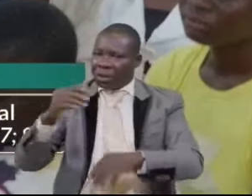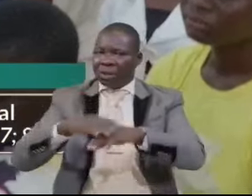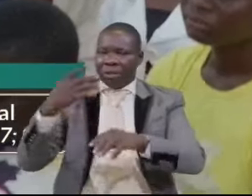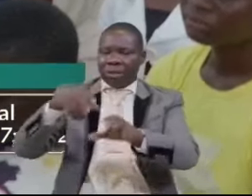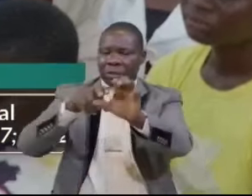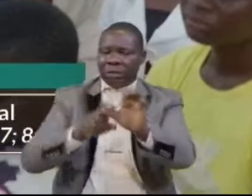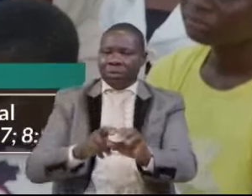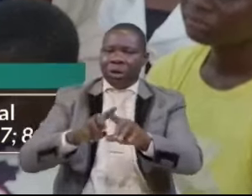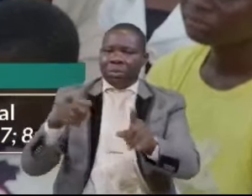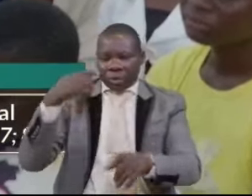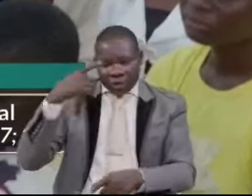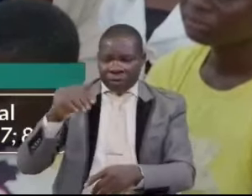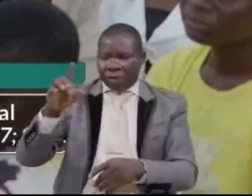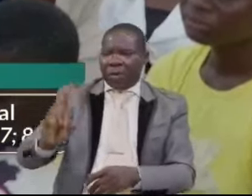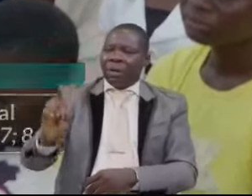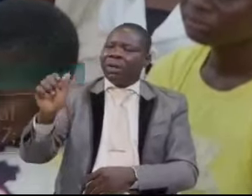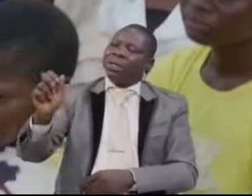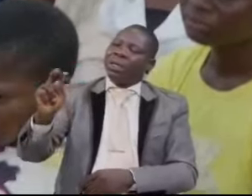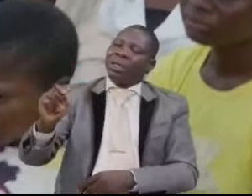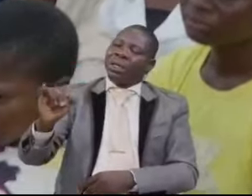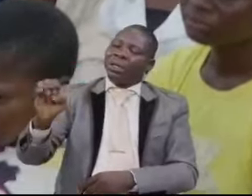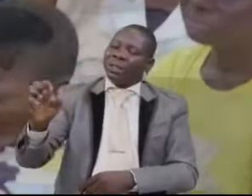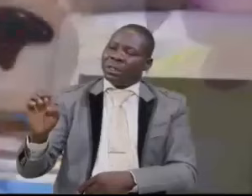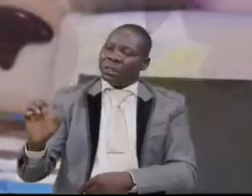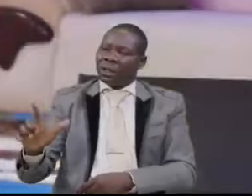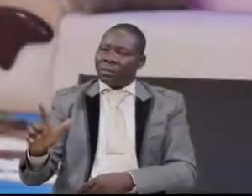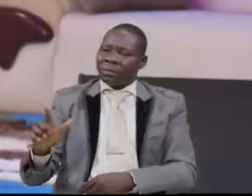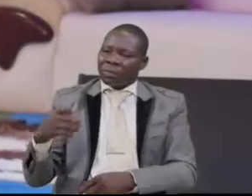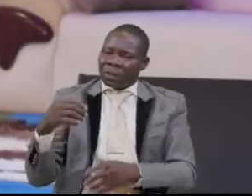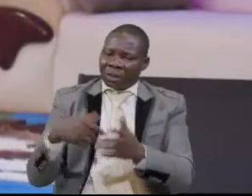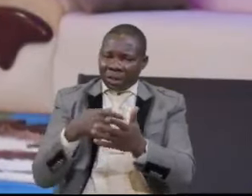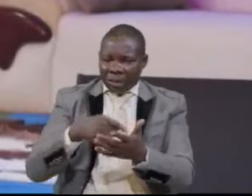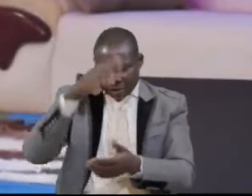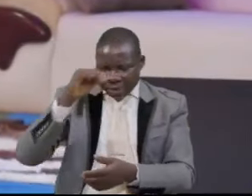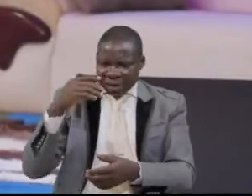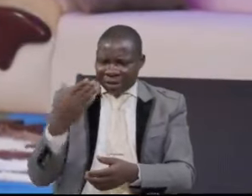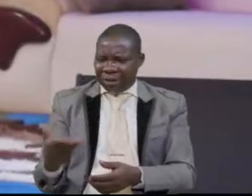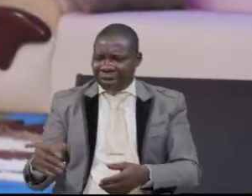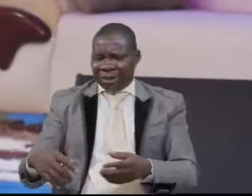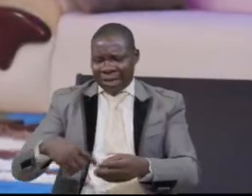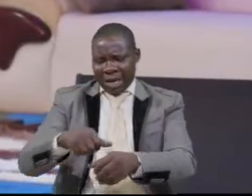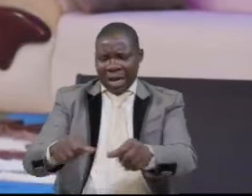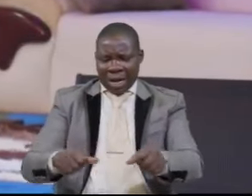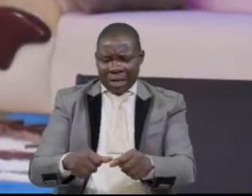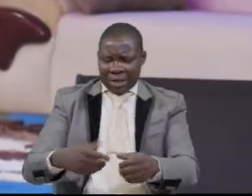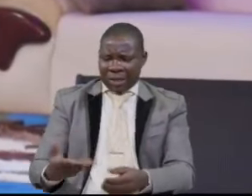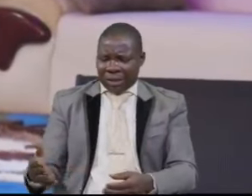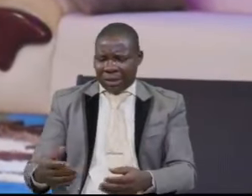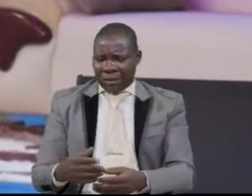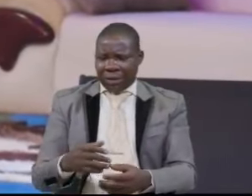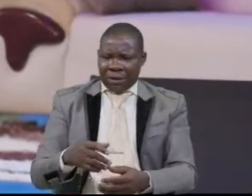Daniel, look at this man. The things around, the things physical, the things psychological, the